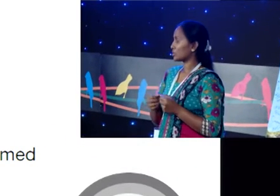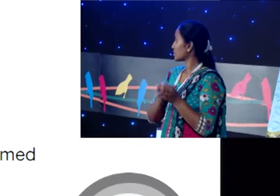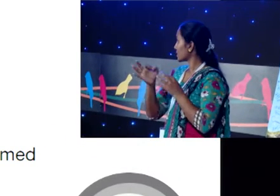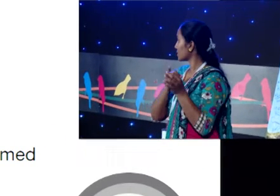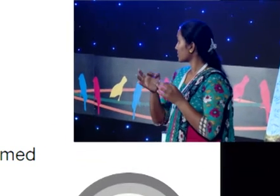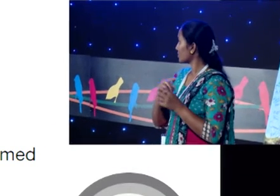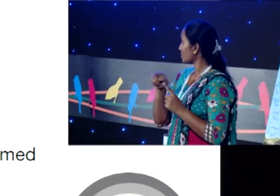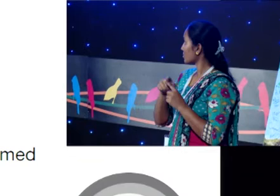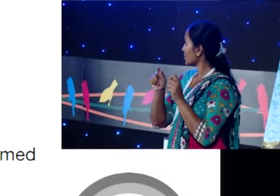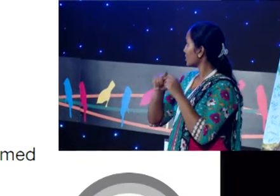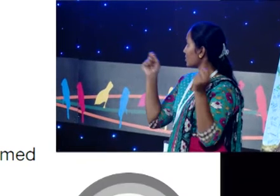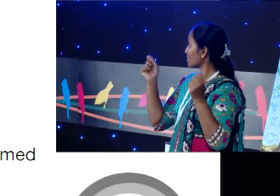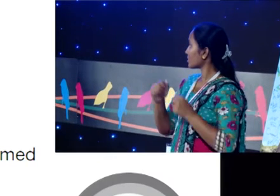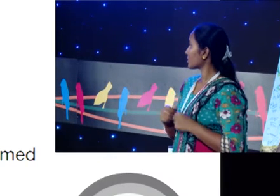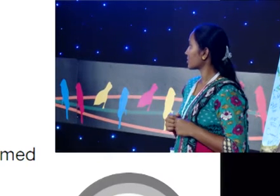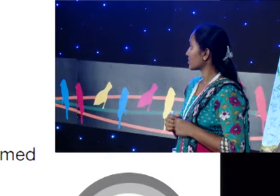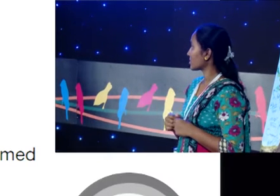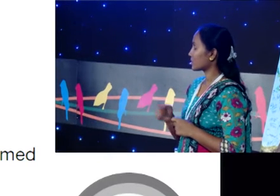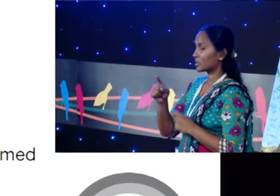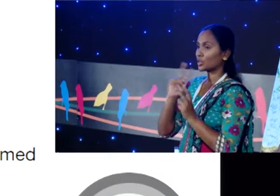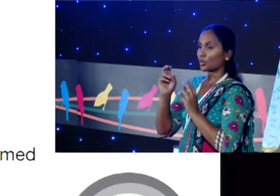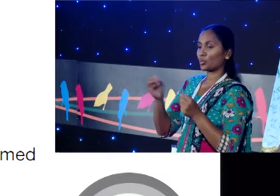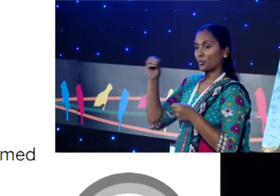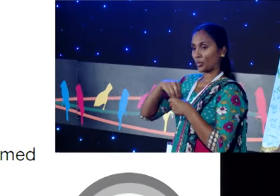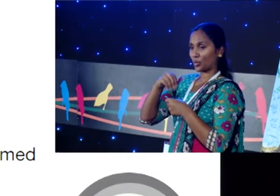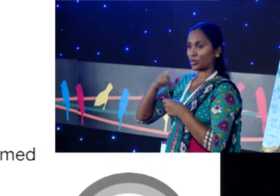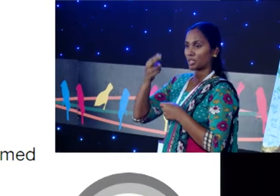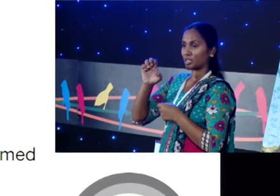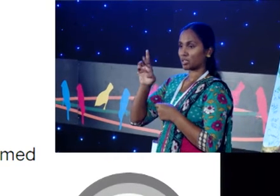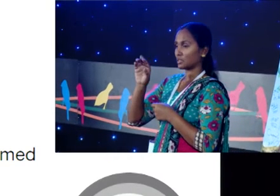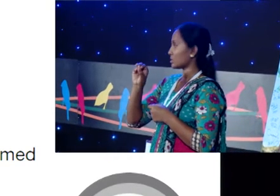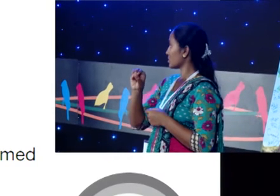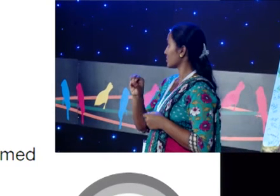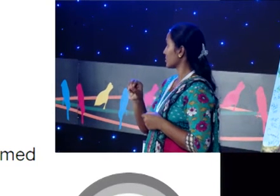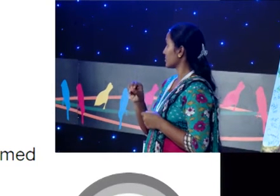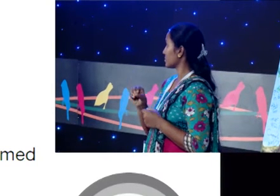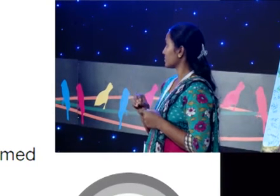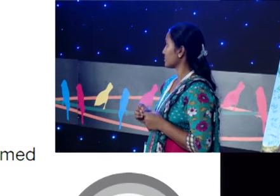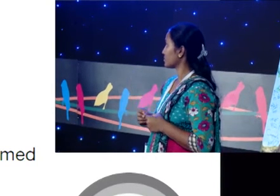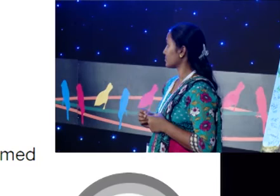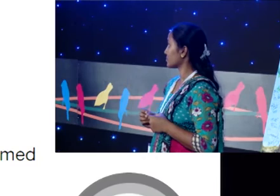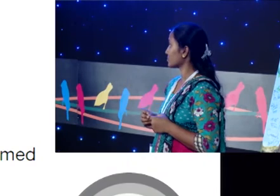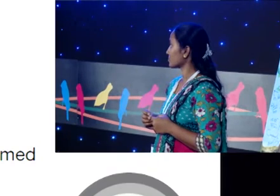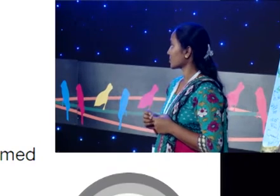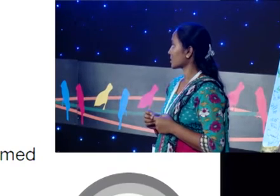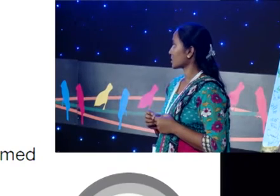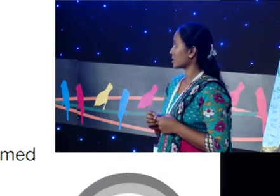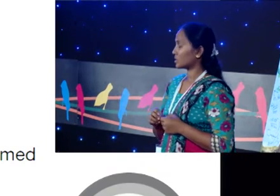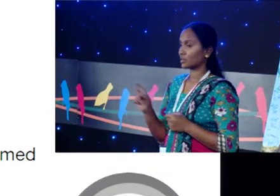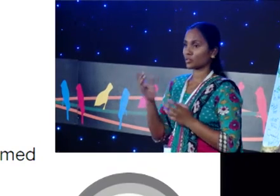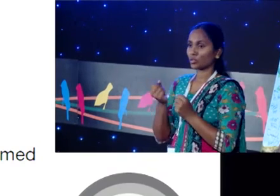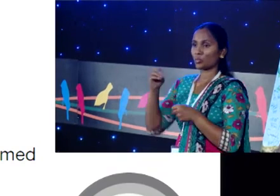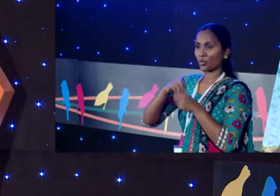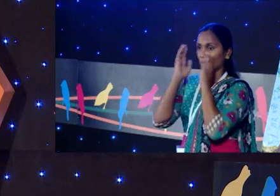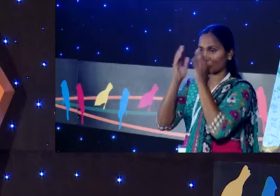news. We talk a lot about unsung heroes. Unsung heroes and grassroots innovations are the two key things that we